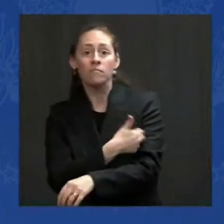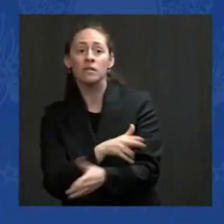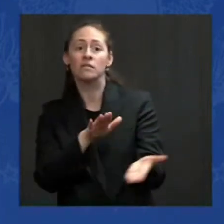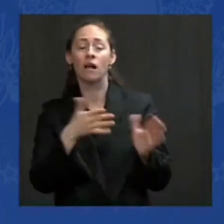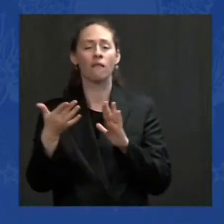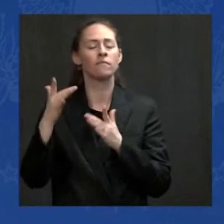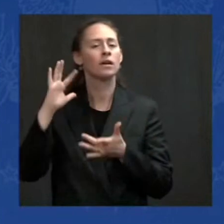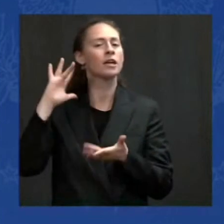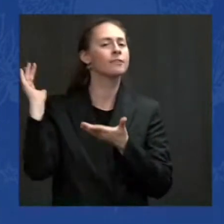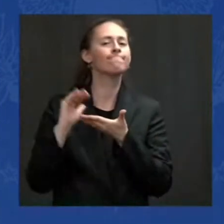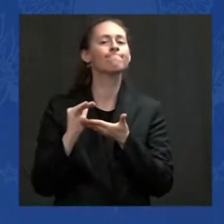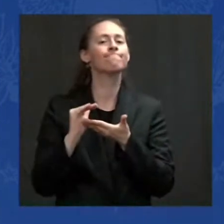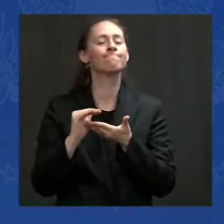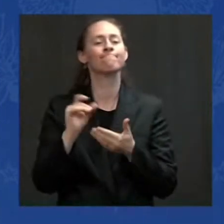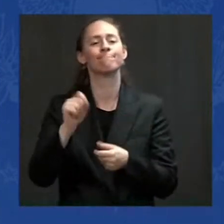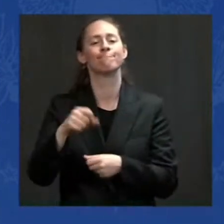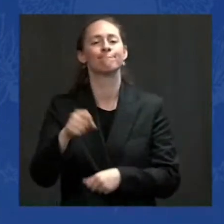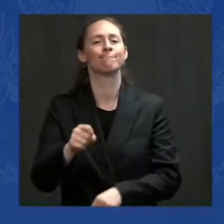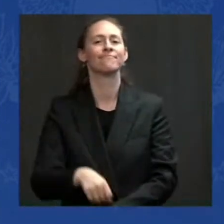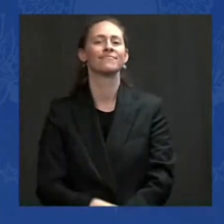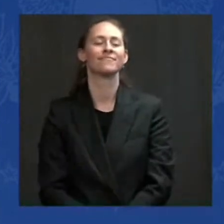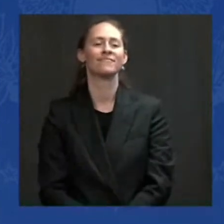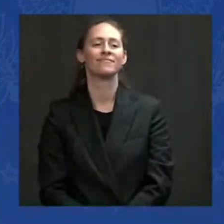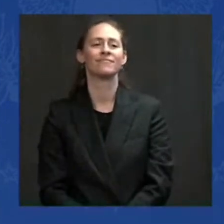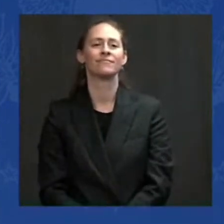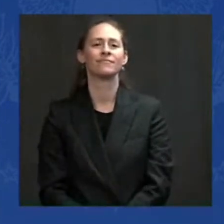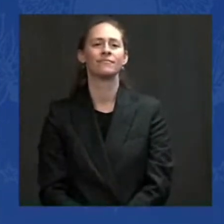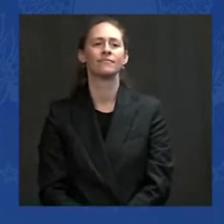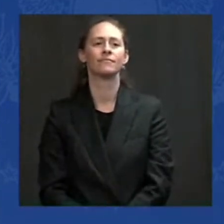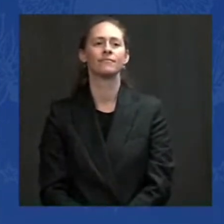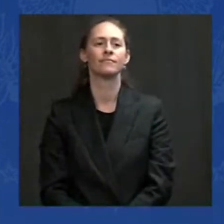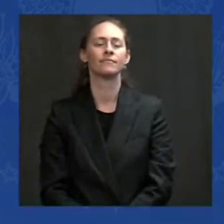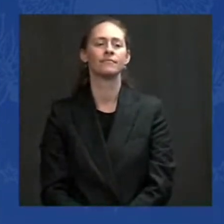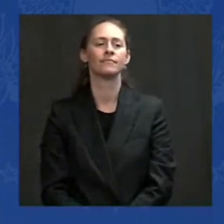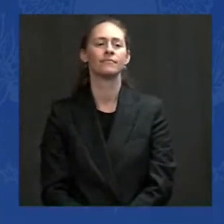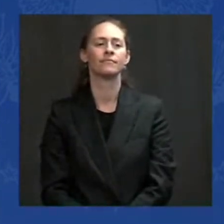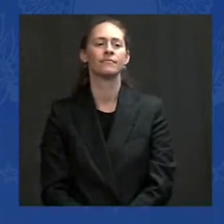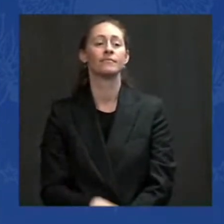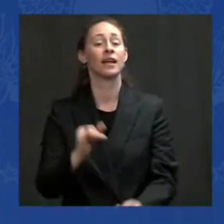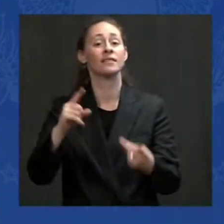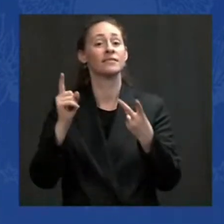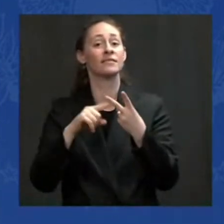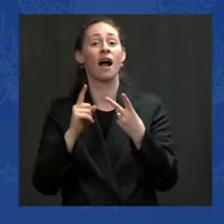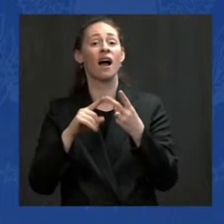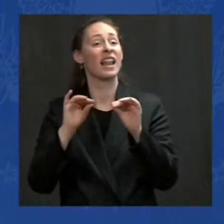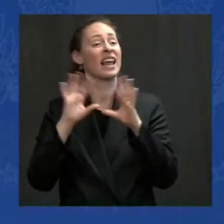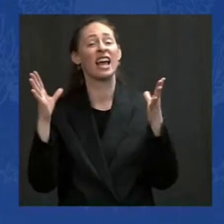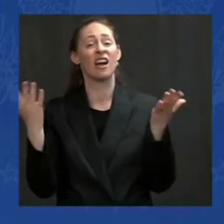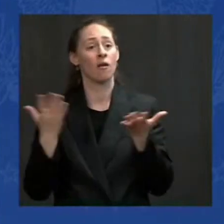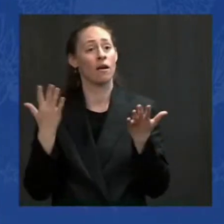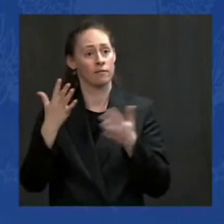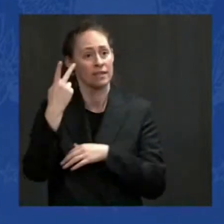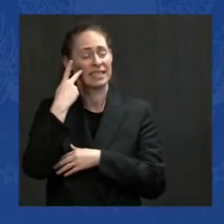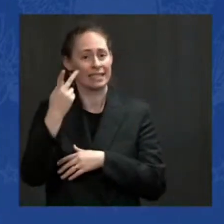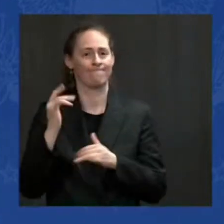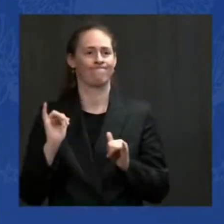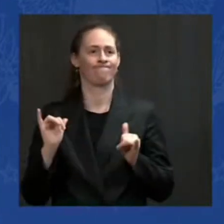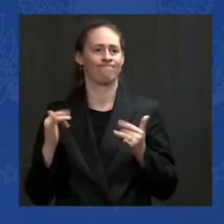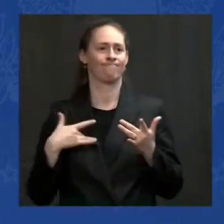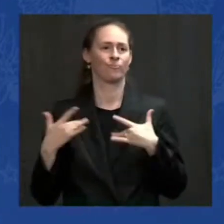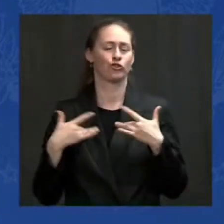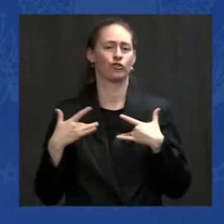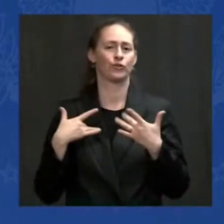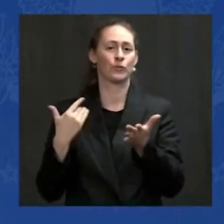the peaks we saw in January. And yet, on the other hand, we are starting to see some new and concerning trends.